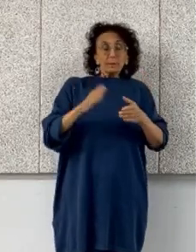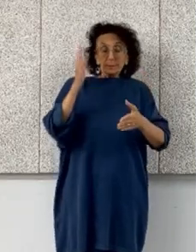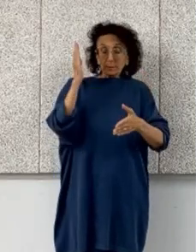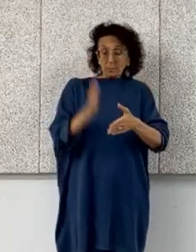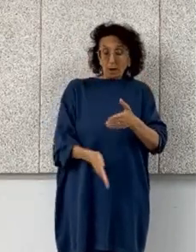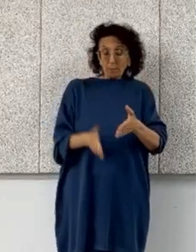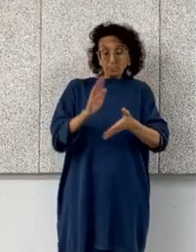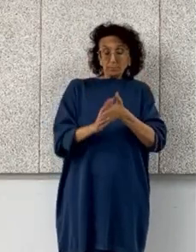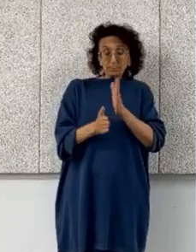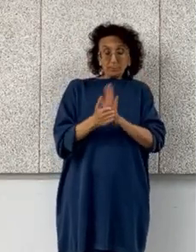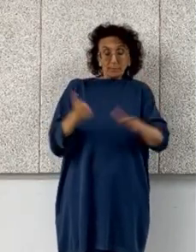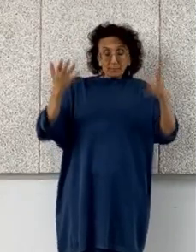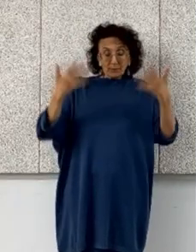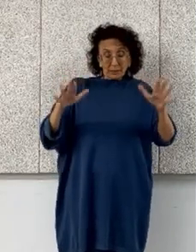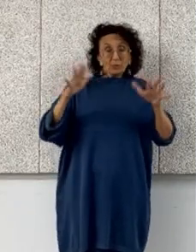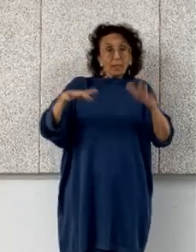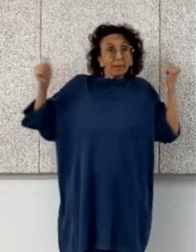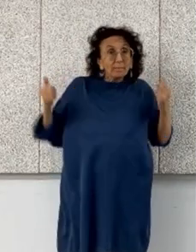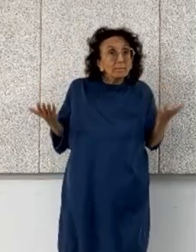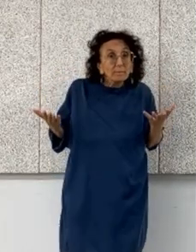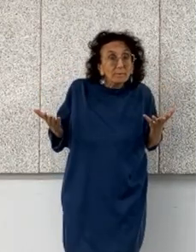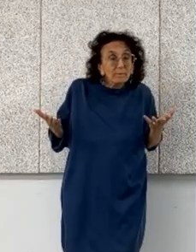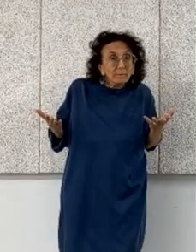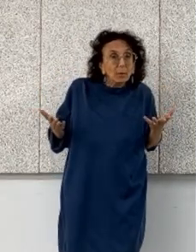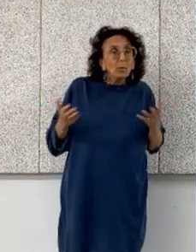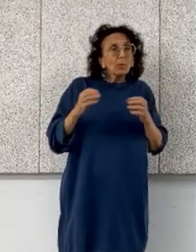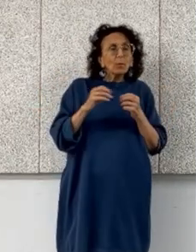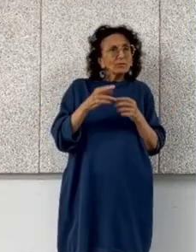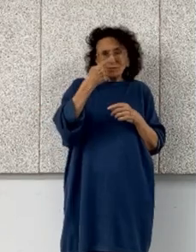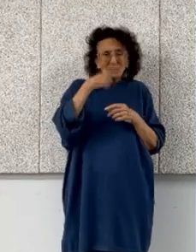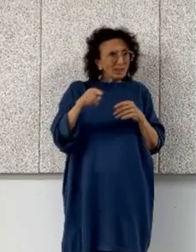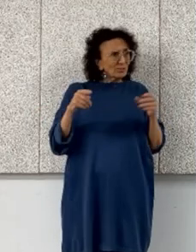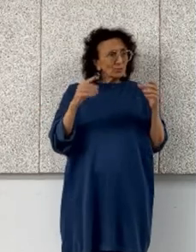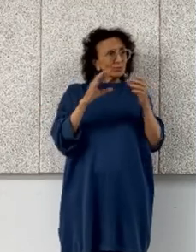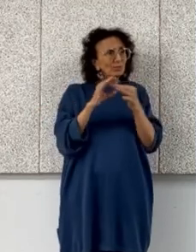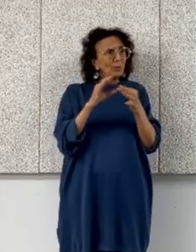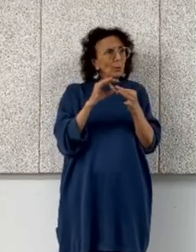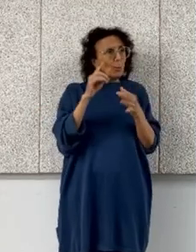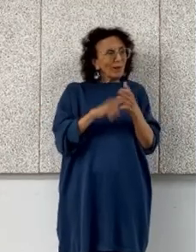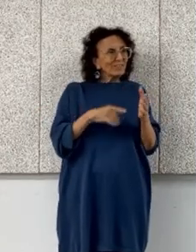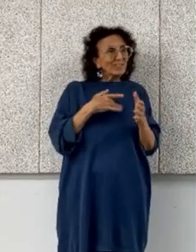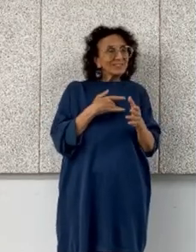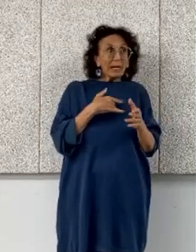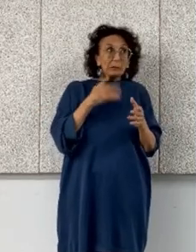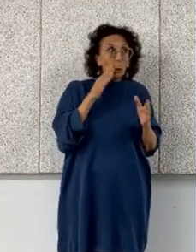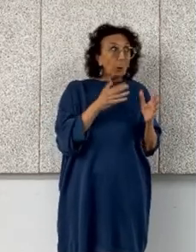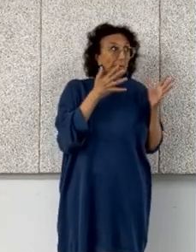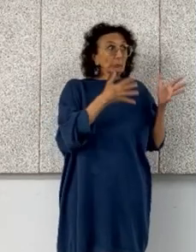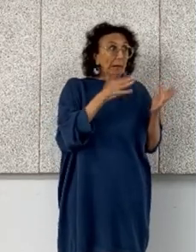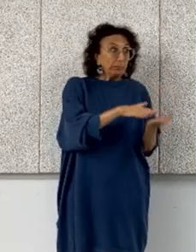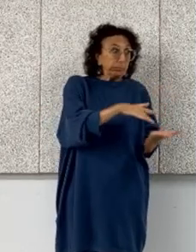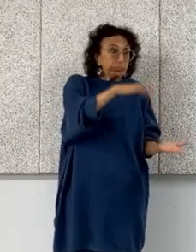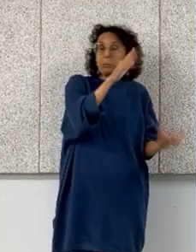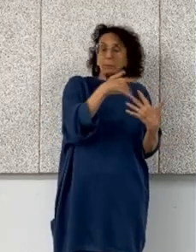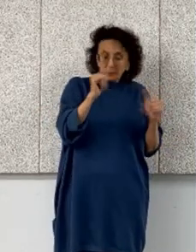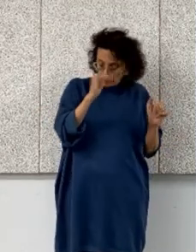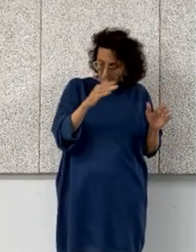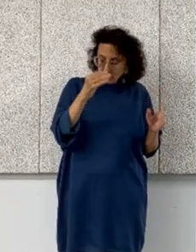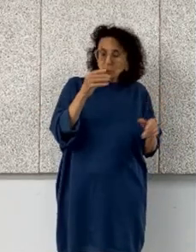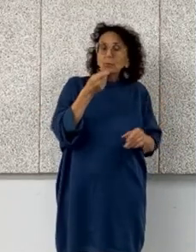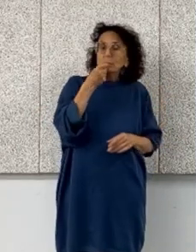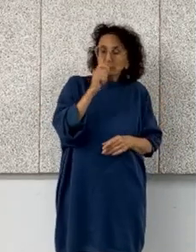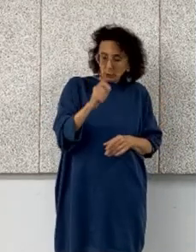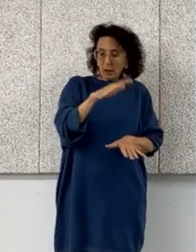and figuratively. Or if you can also just share like what that feels like, because that is such a,